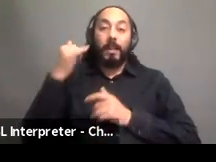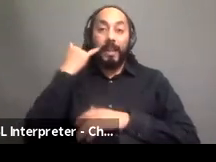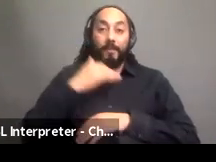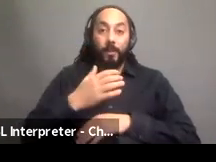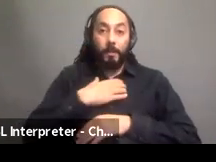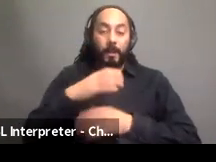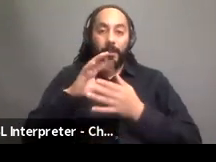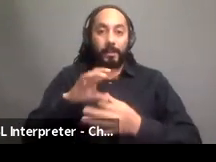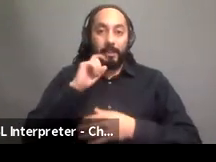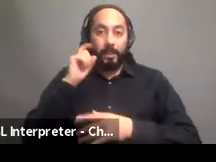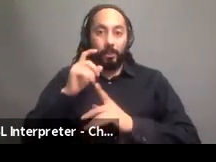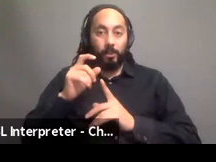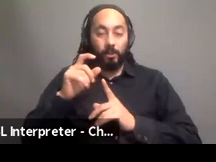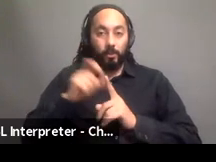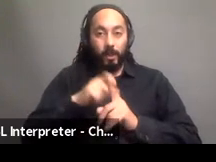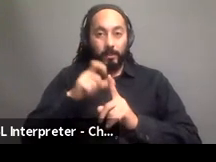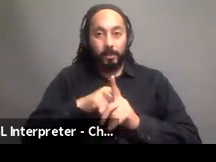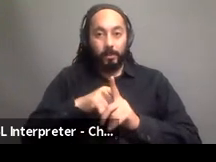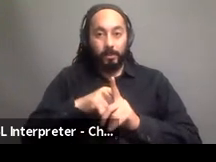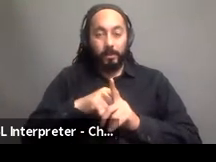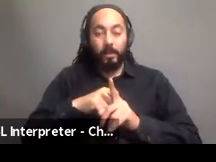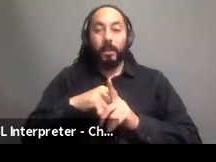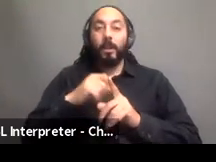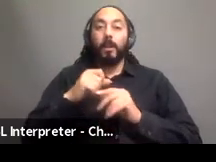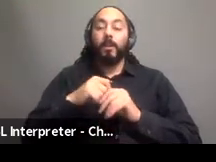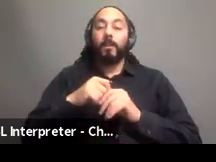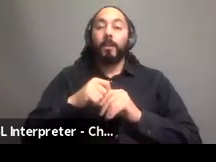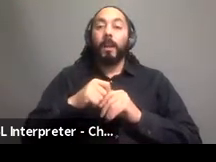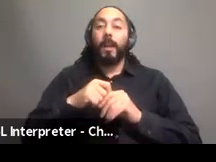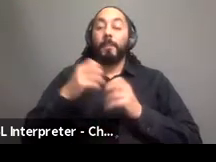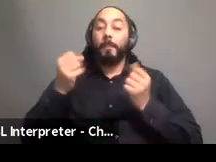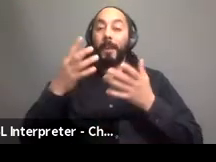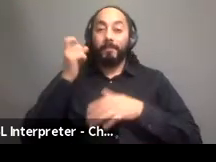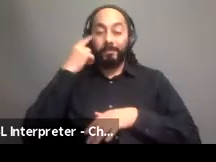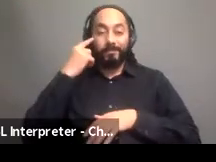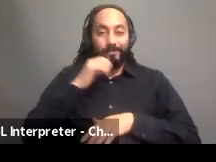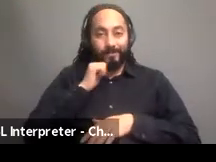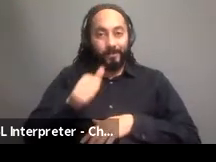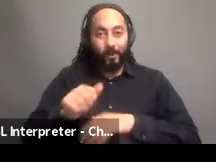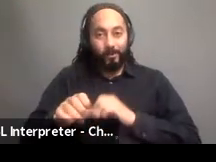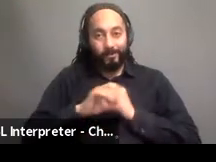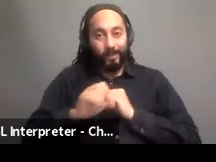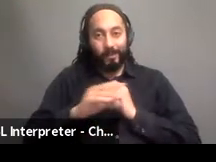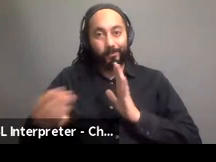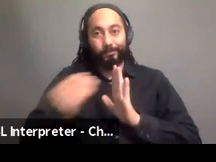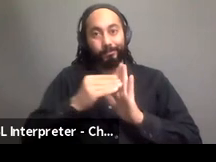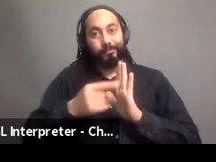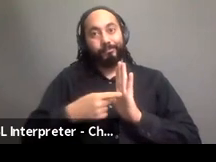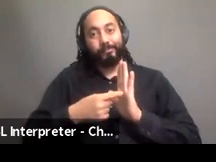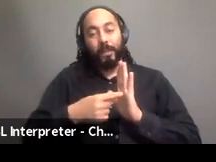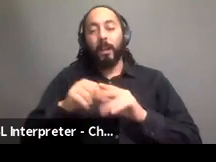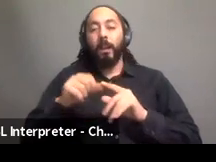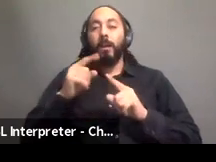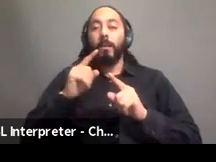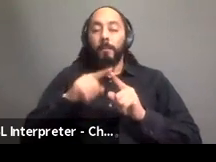harassment in the workplace. And a lot of employers, they don't often do that, but that might be something that could be recouped in a human rights case